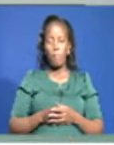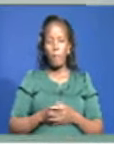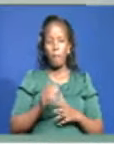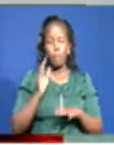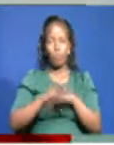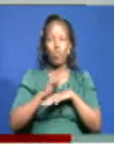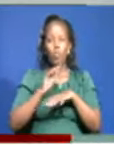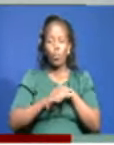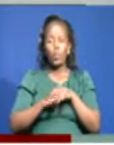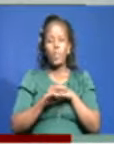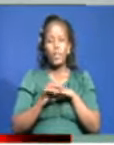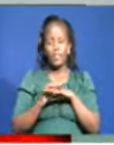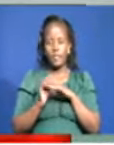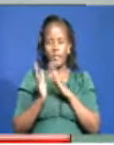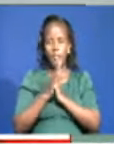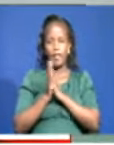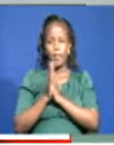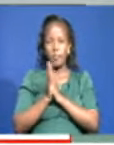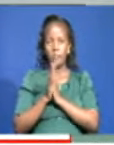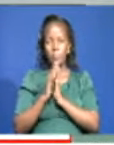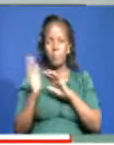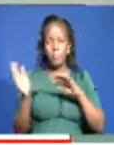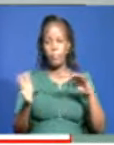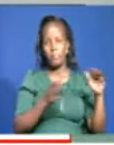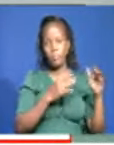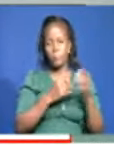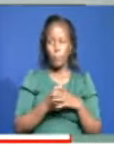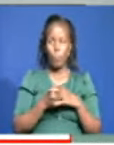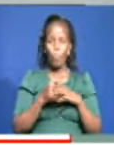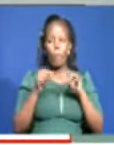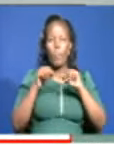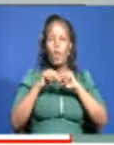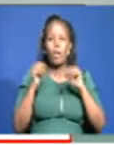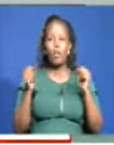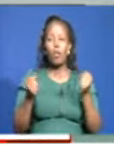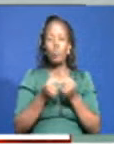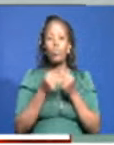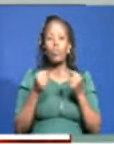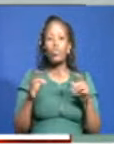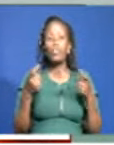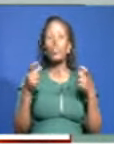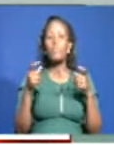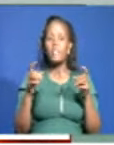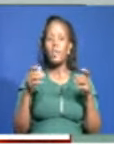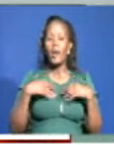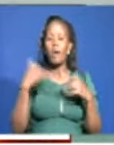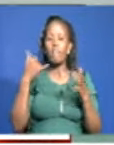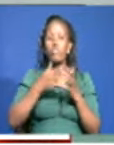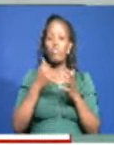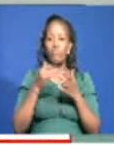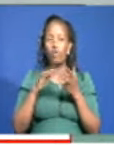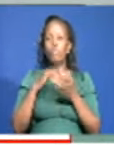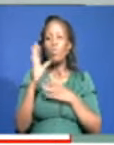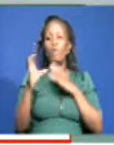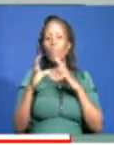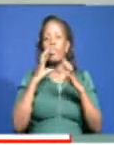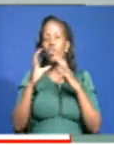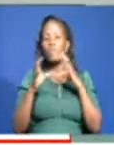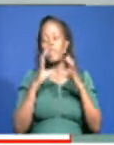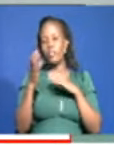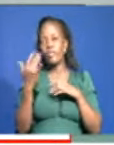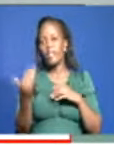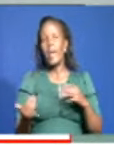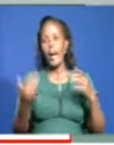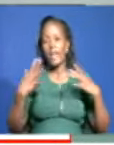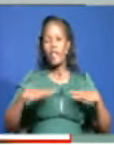by Yusuf. Now moving on. While social media has become the main source of communication for most of the young people, it is also the main source